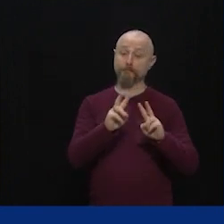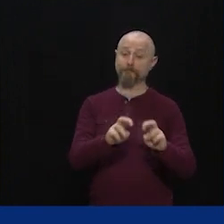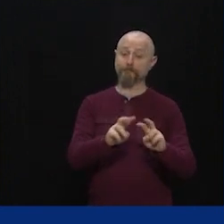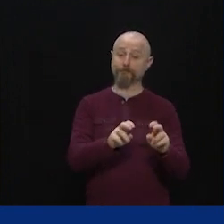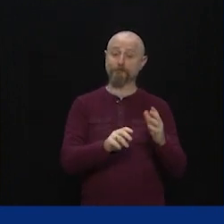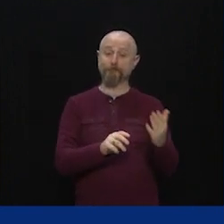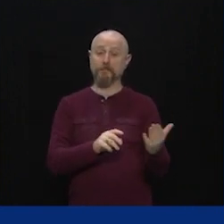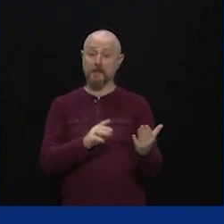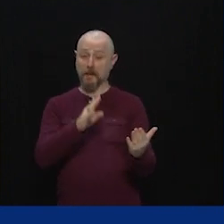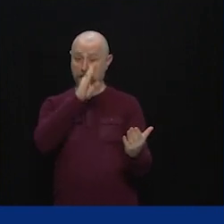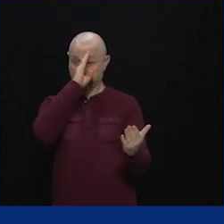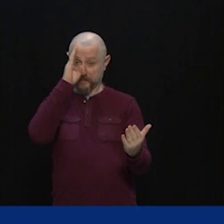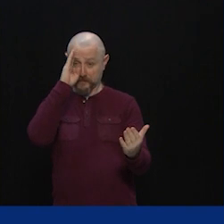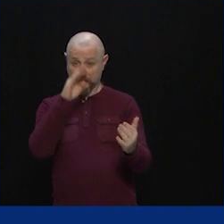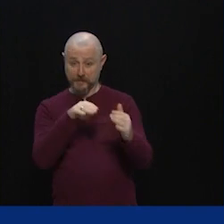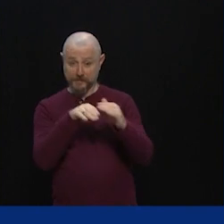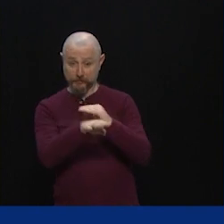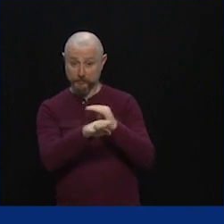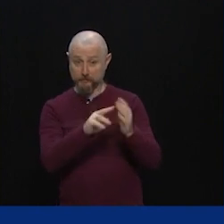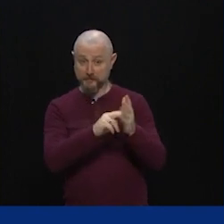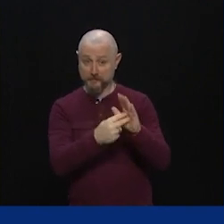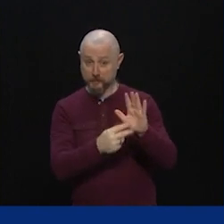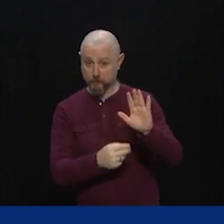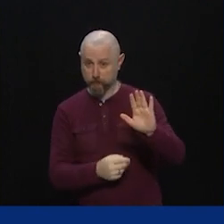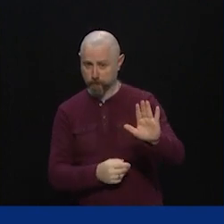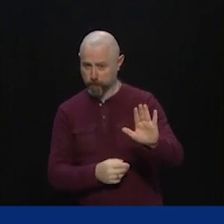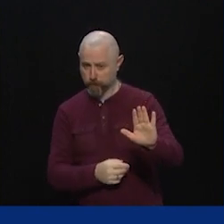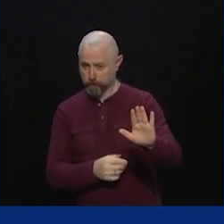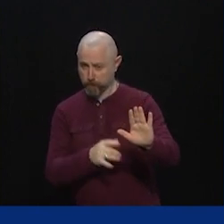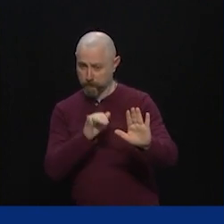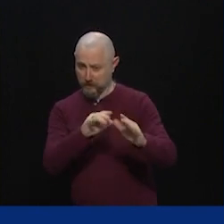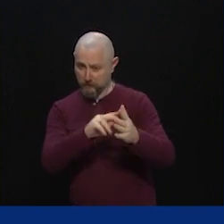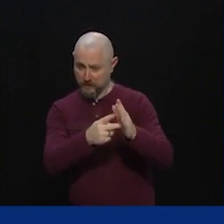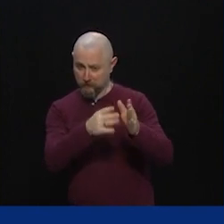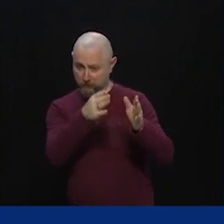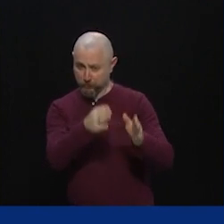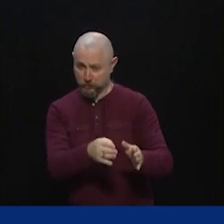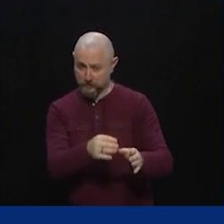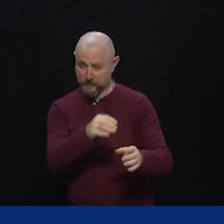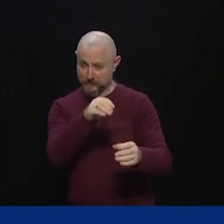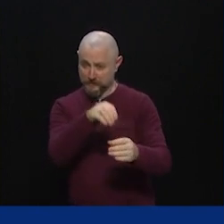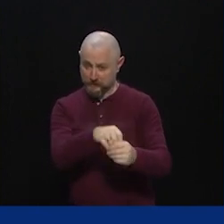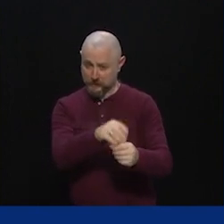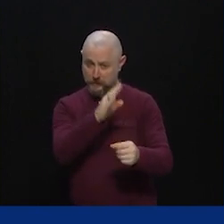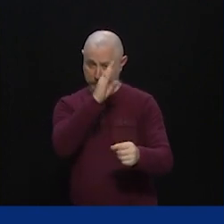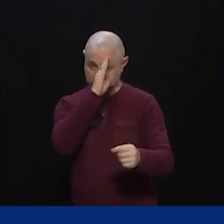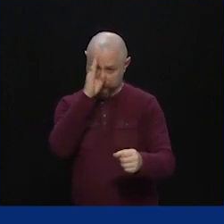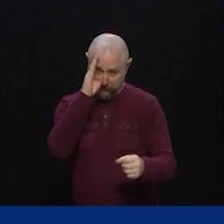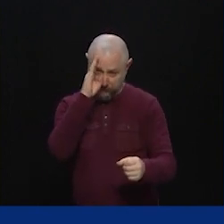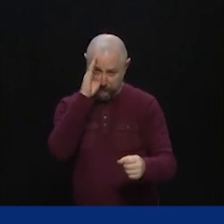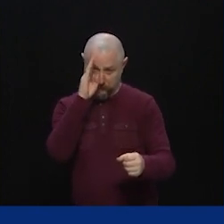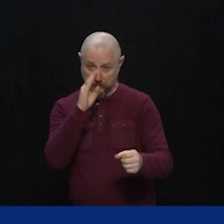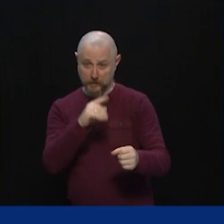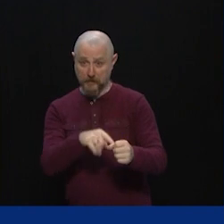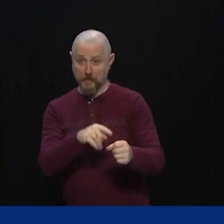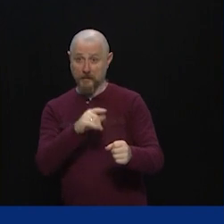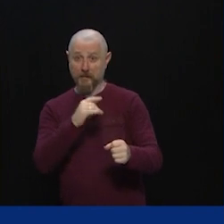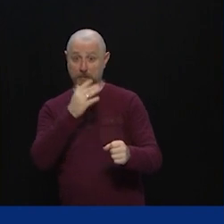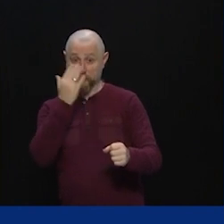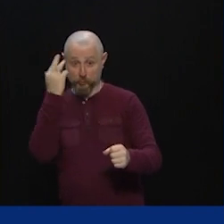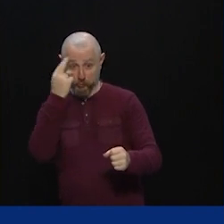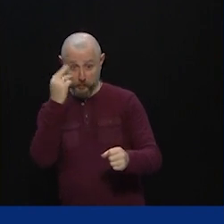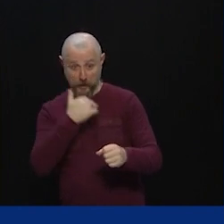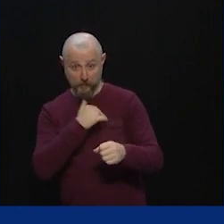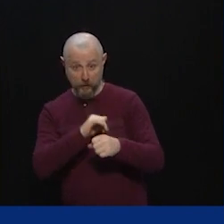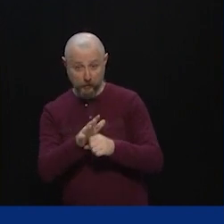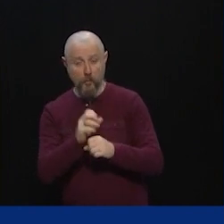is that person in the hospital because of COVID, or did they show up there and are routinely tested and showing positive,